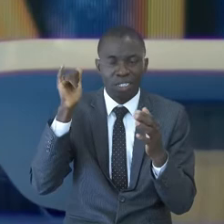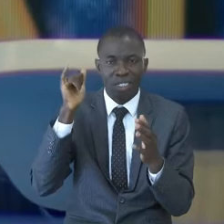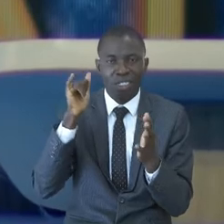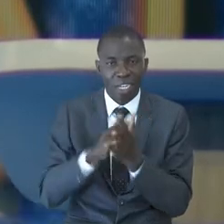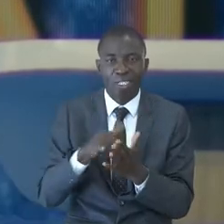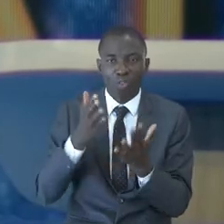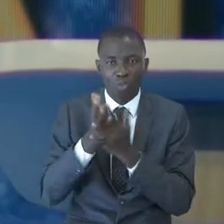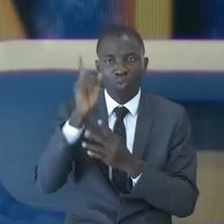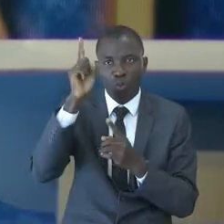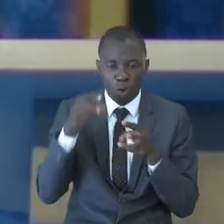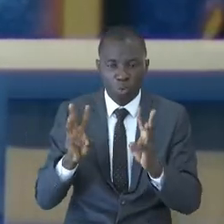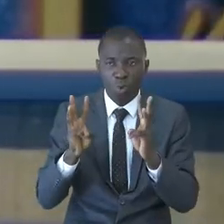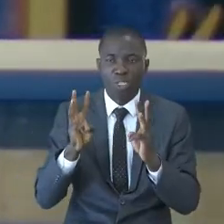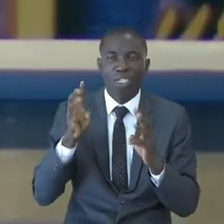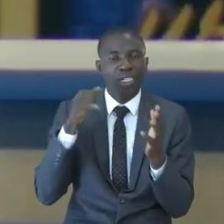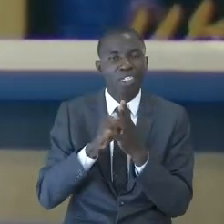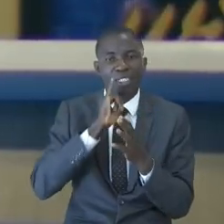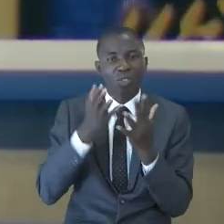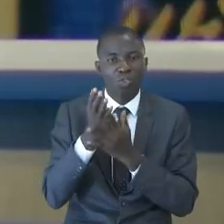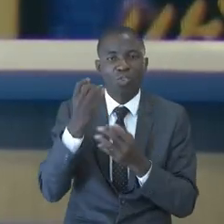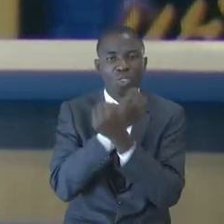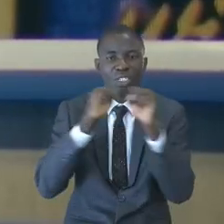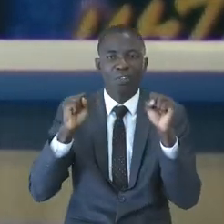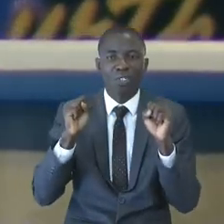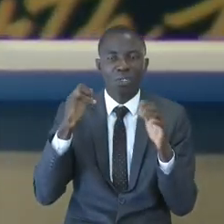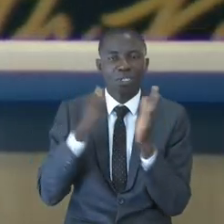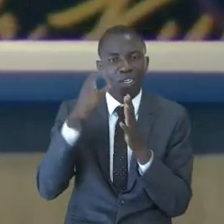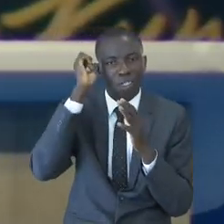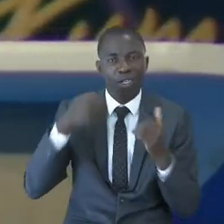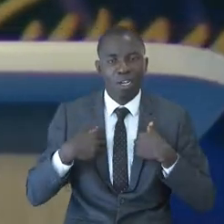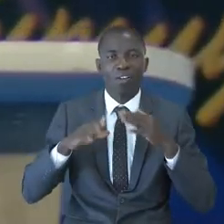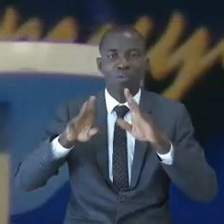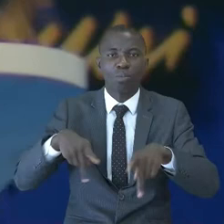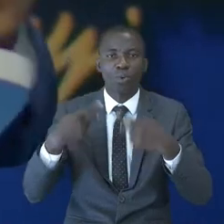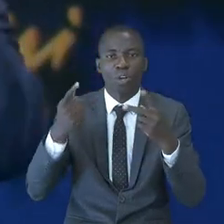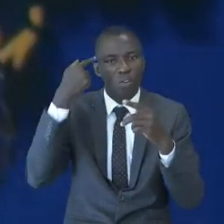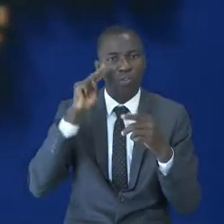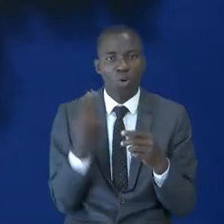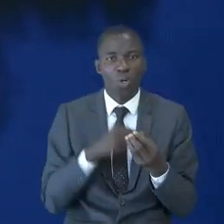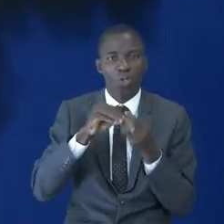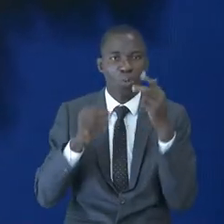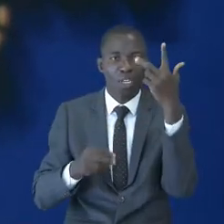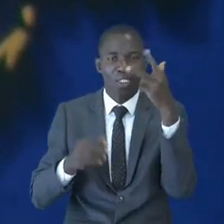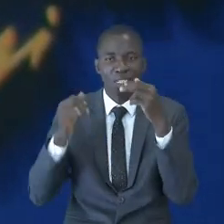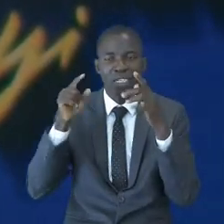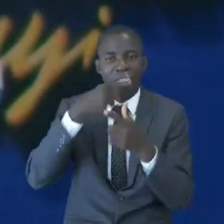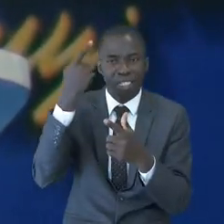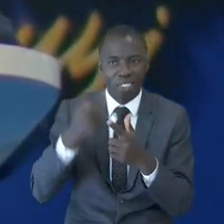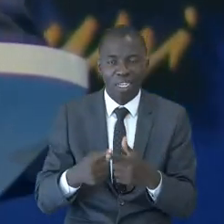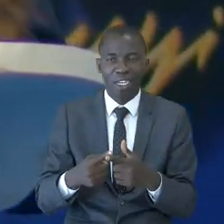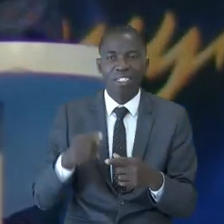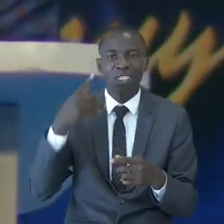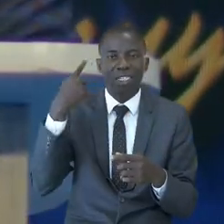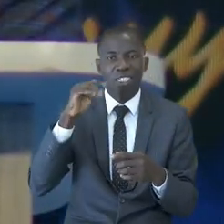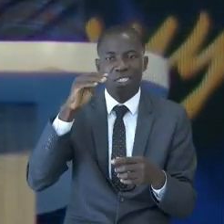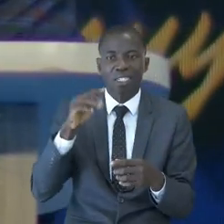avenue, and it is through the salvation he has provided for us. Number three, then, the